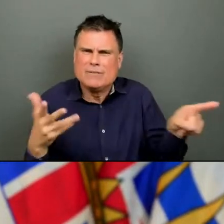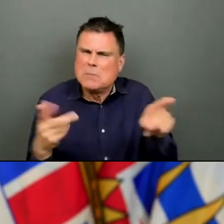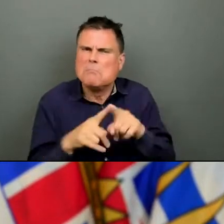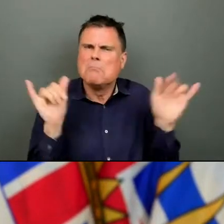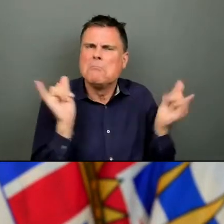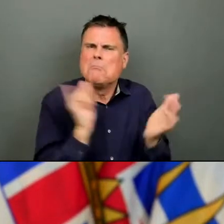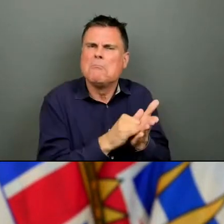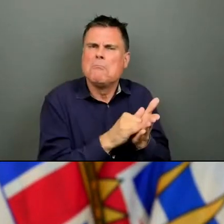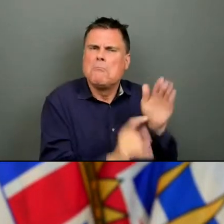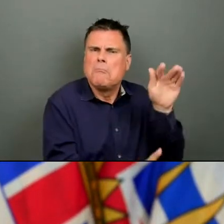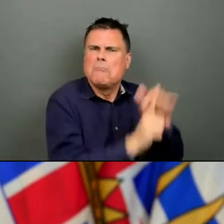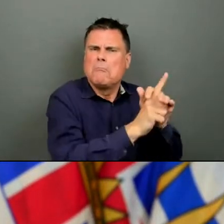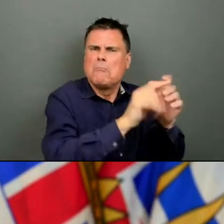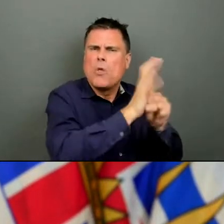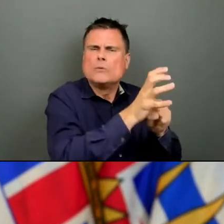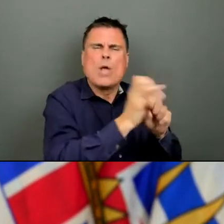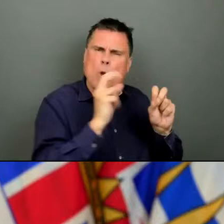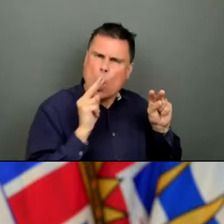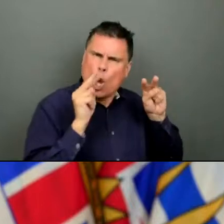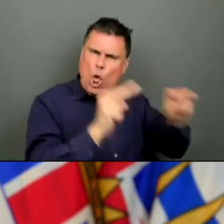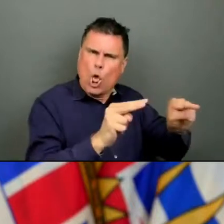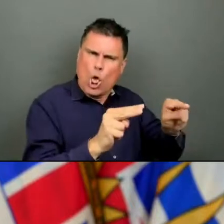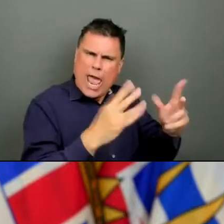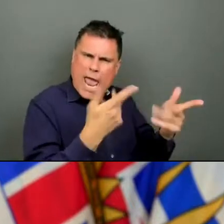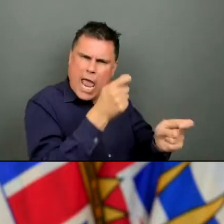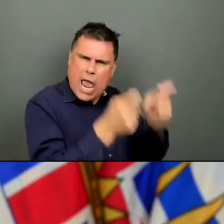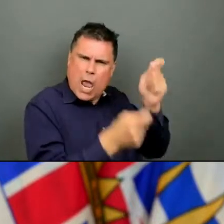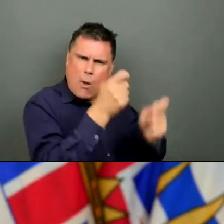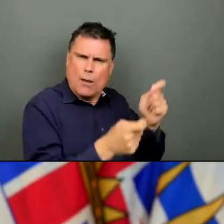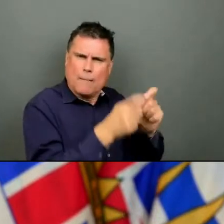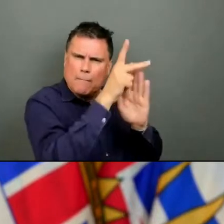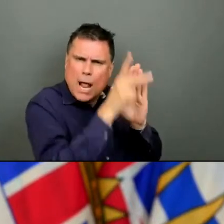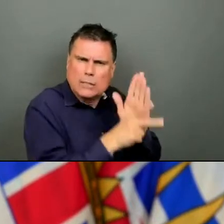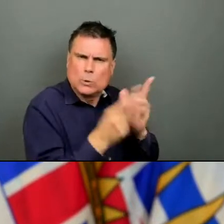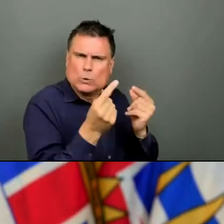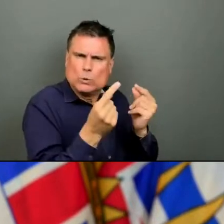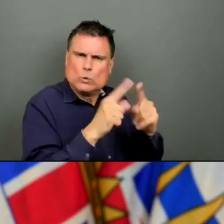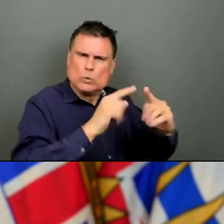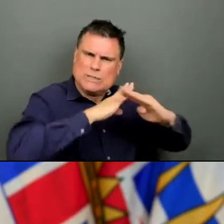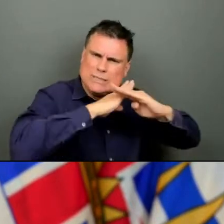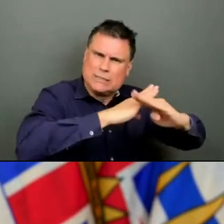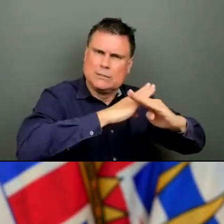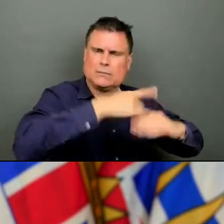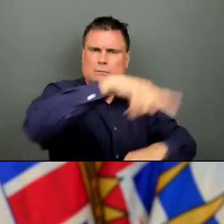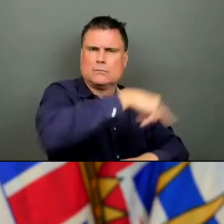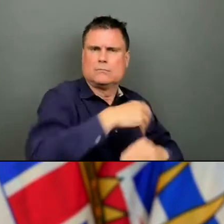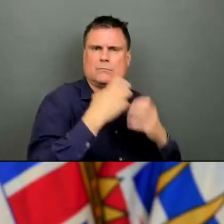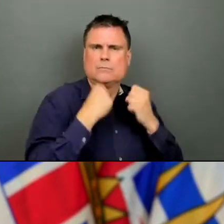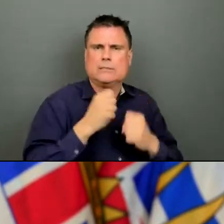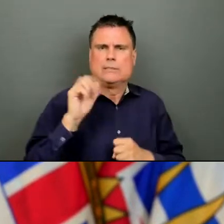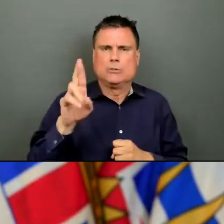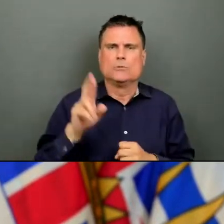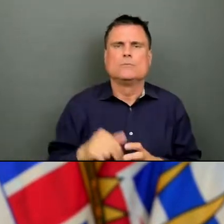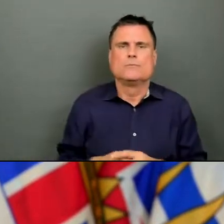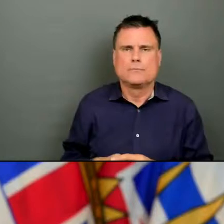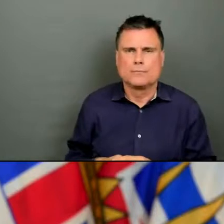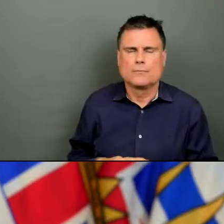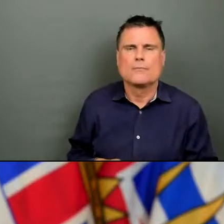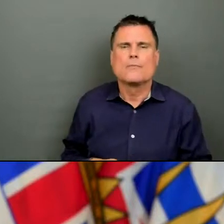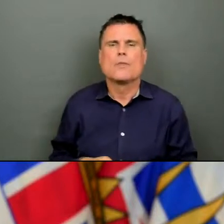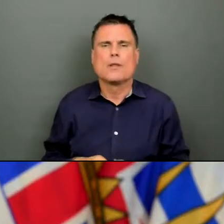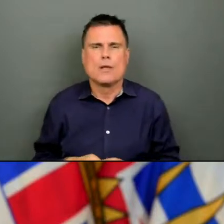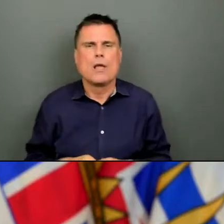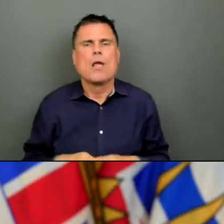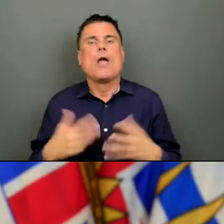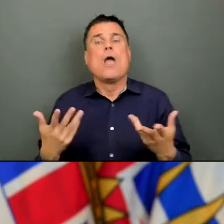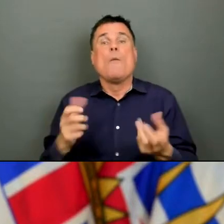looking at the policy. We have still in place a single site order. And as part of moving forward into the next phase